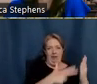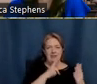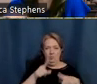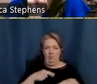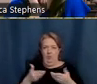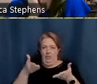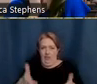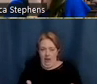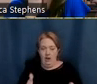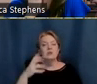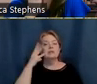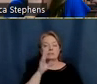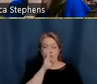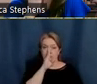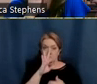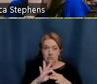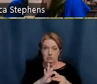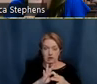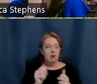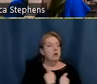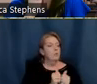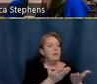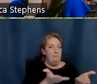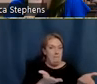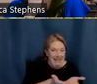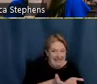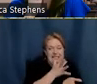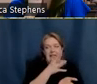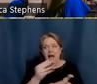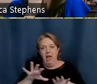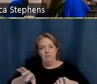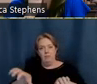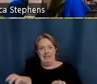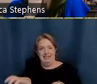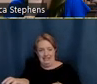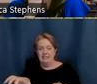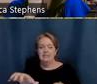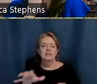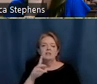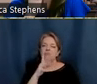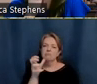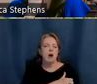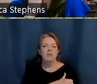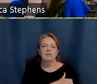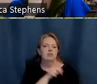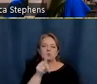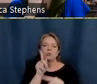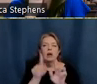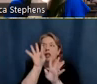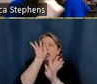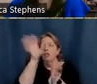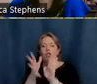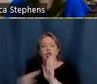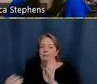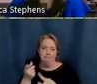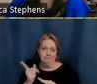between place and practice is very powerful, and it cannot be replicated anywhere else. Thank